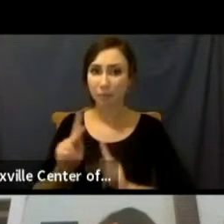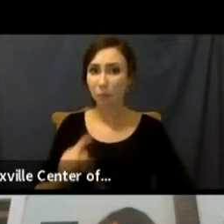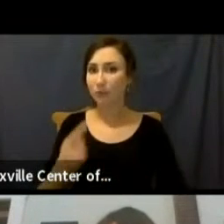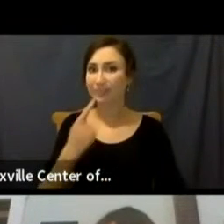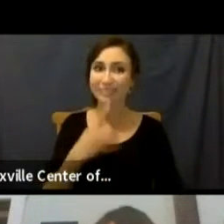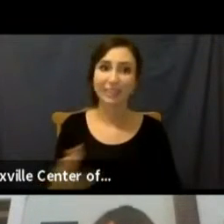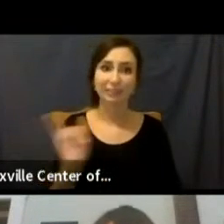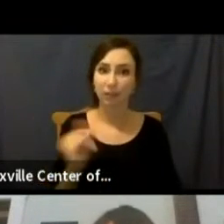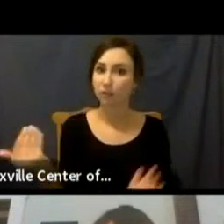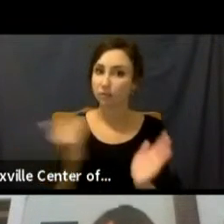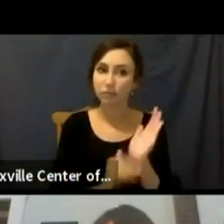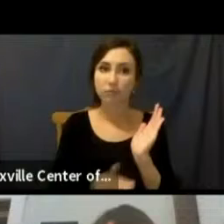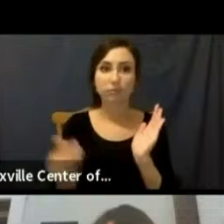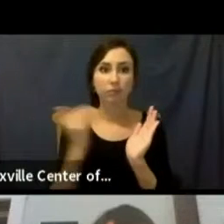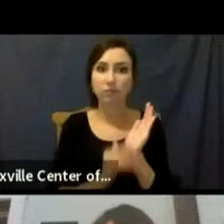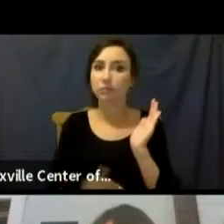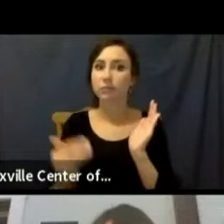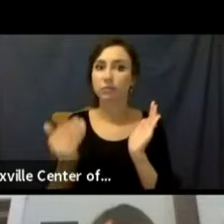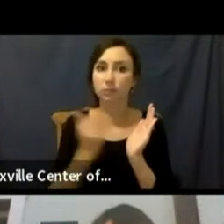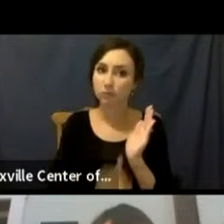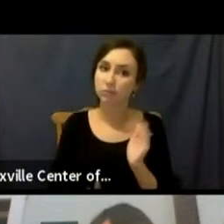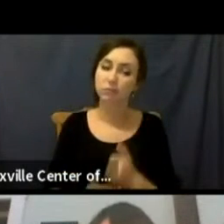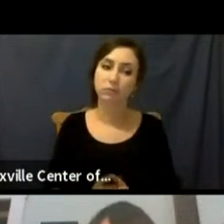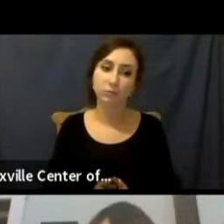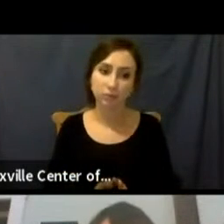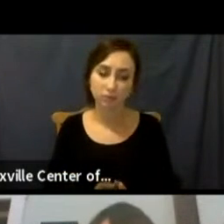same thing the whole time.